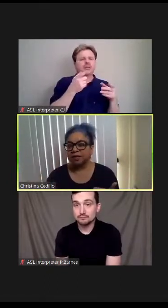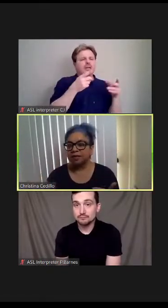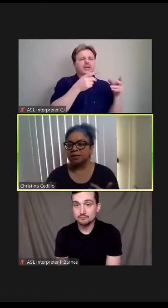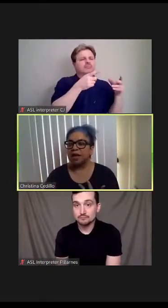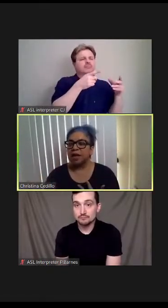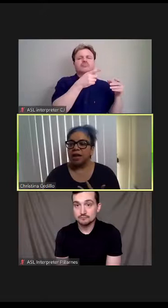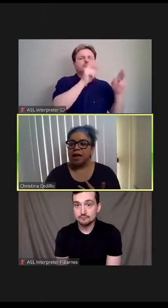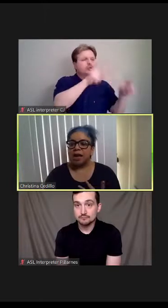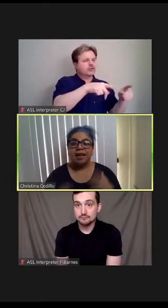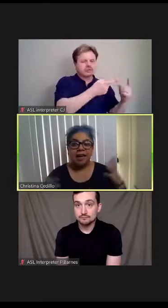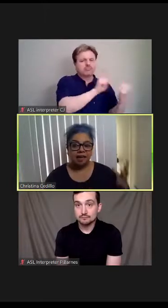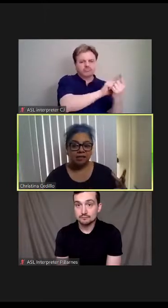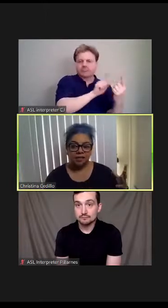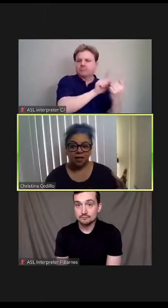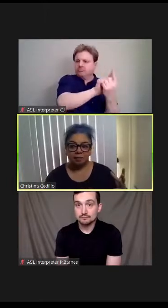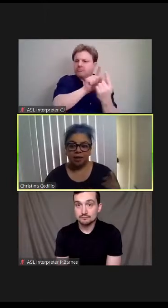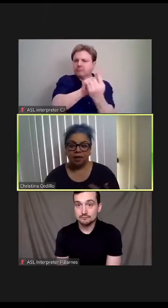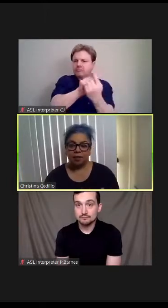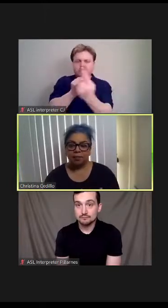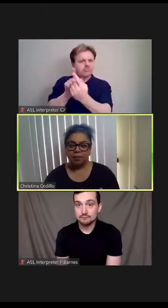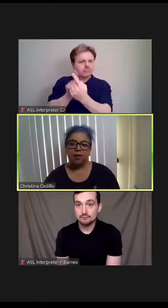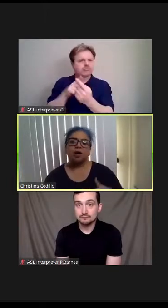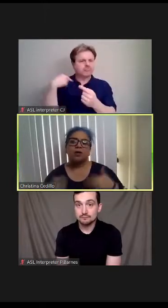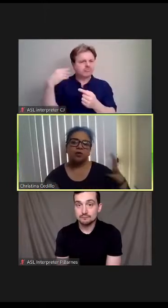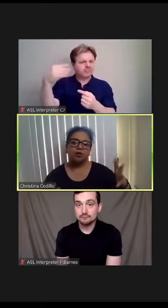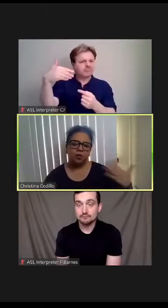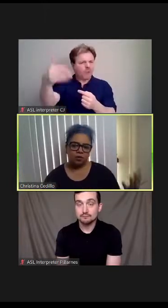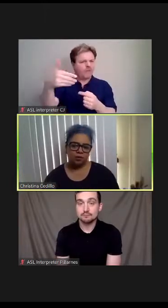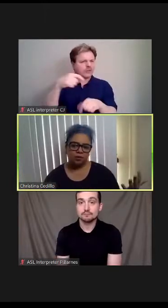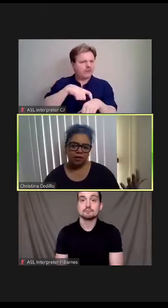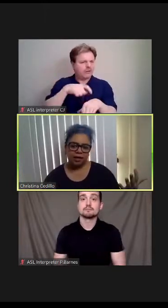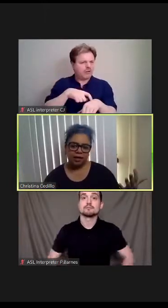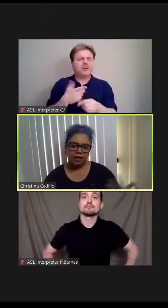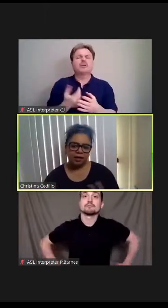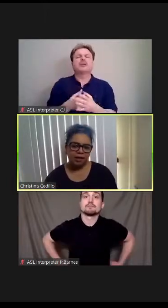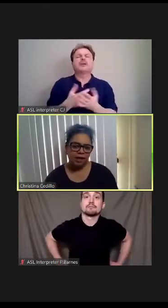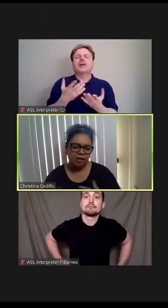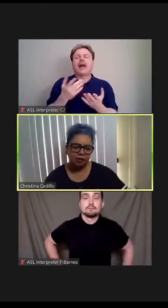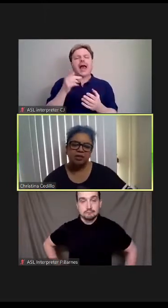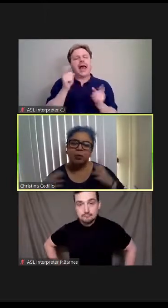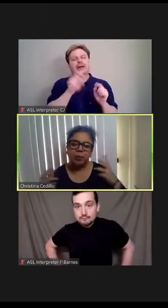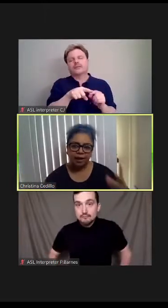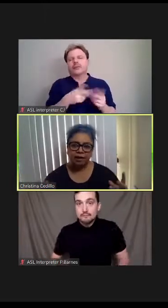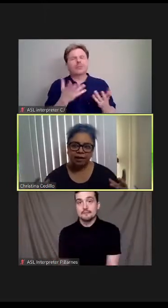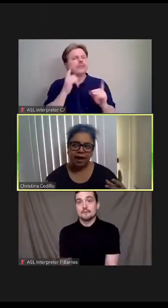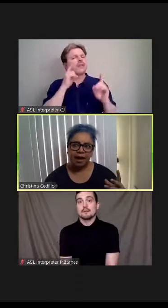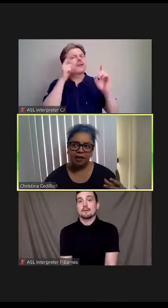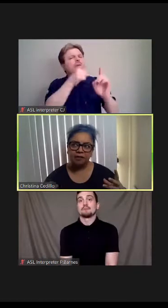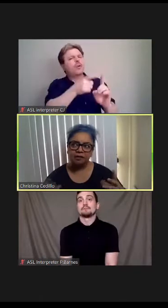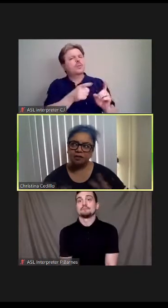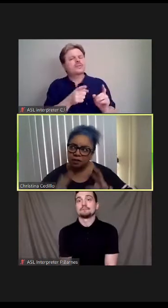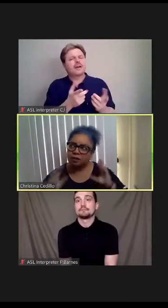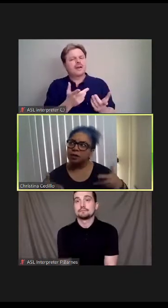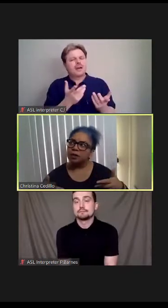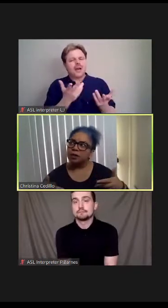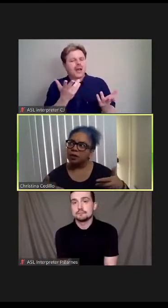class meetings, I ask them, what are your goals? And how do you see writing